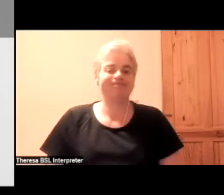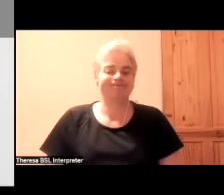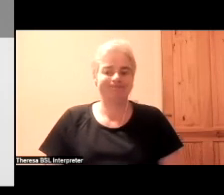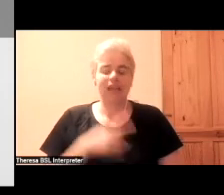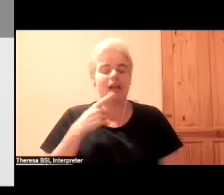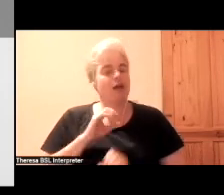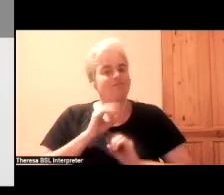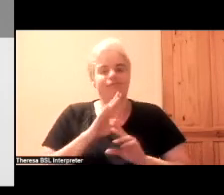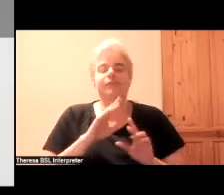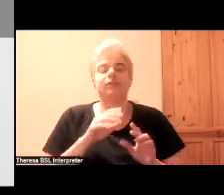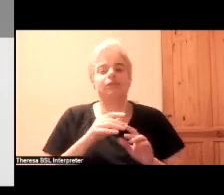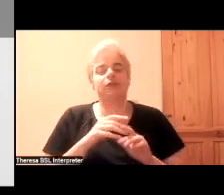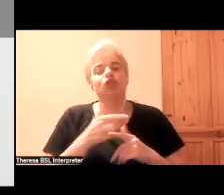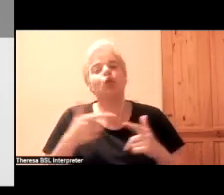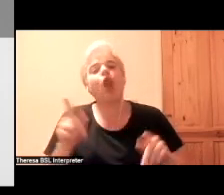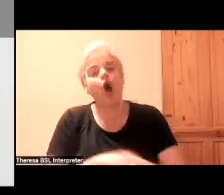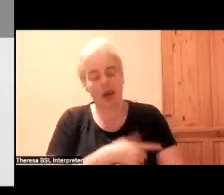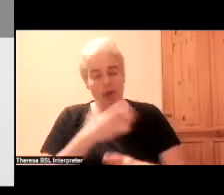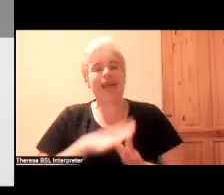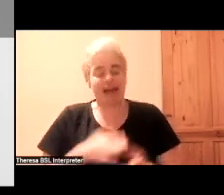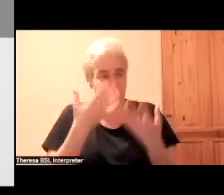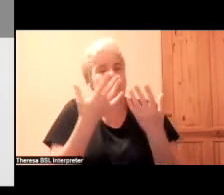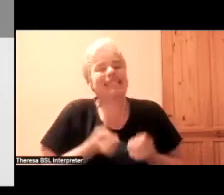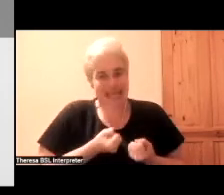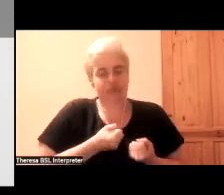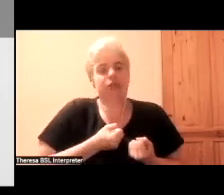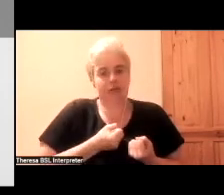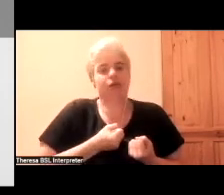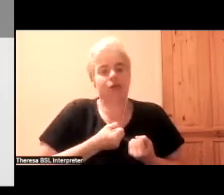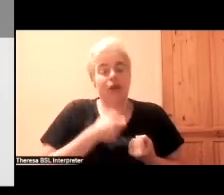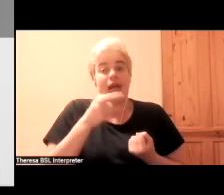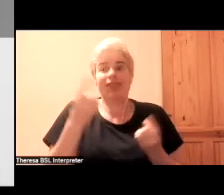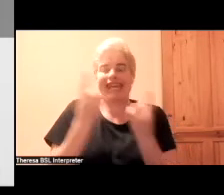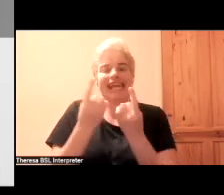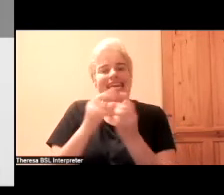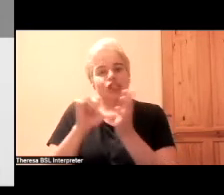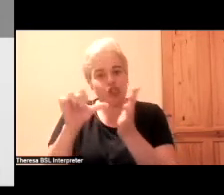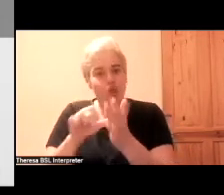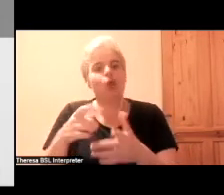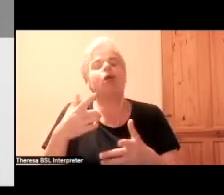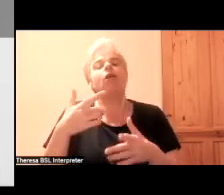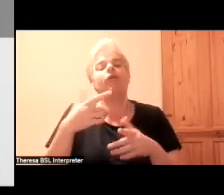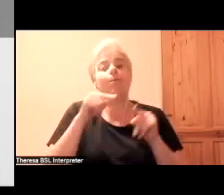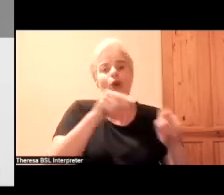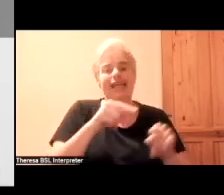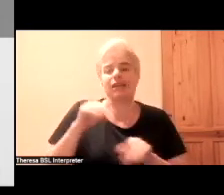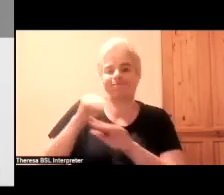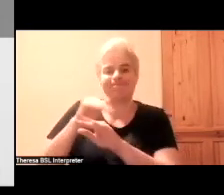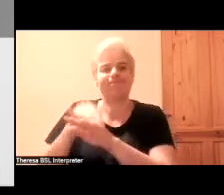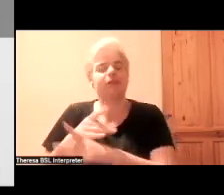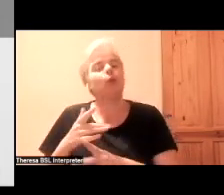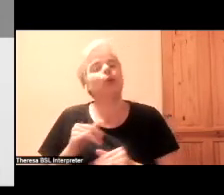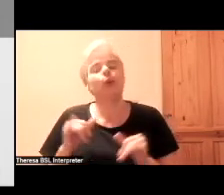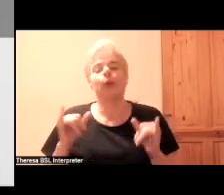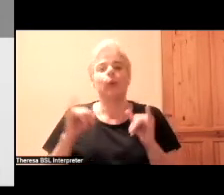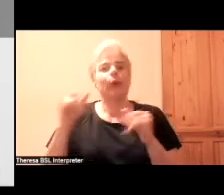on this, but it is vital that we at least acknowledge it. The issue of bullying and harassment is a fraught one in the church.